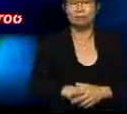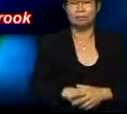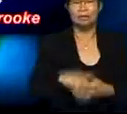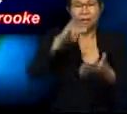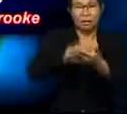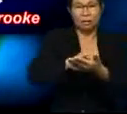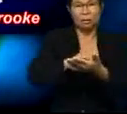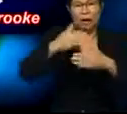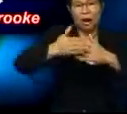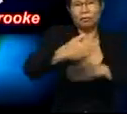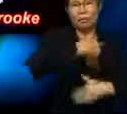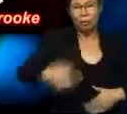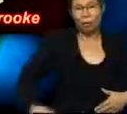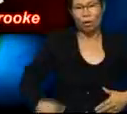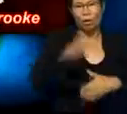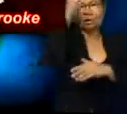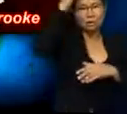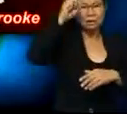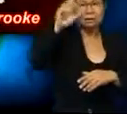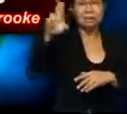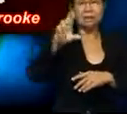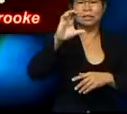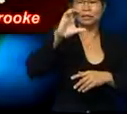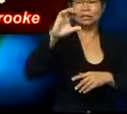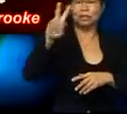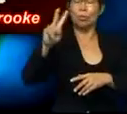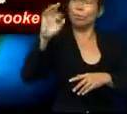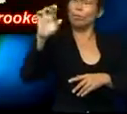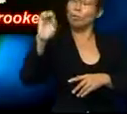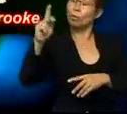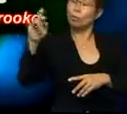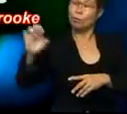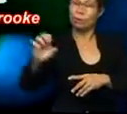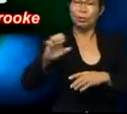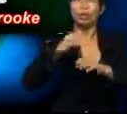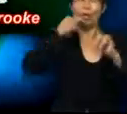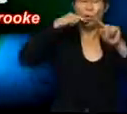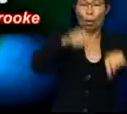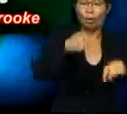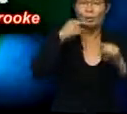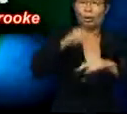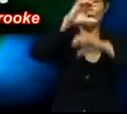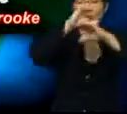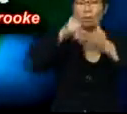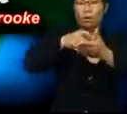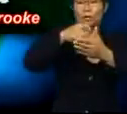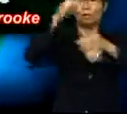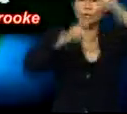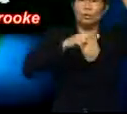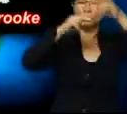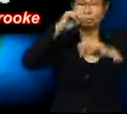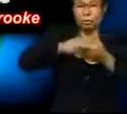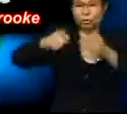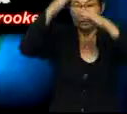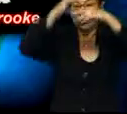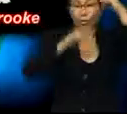That was after Raja Sir Charles Vyner ordered the construction of an electrical power station.